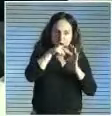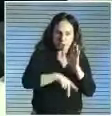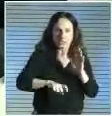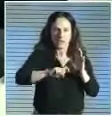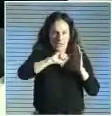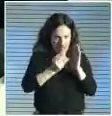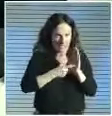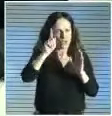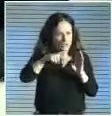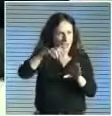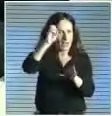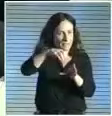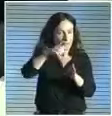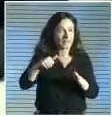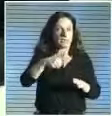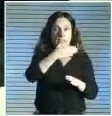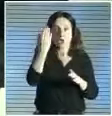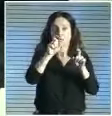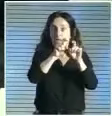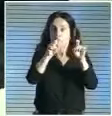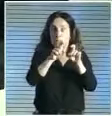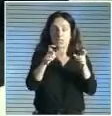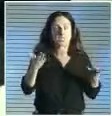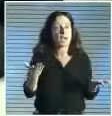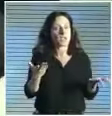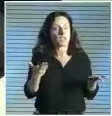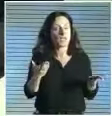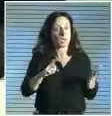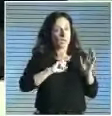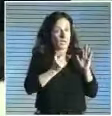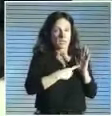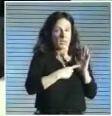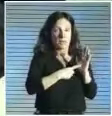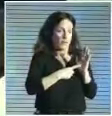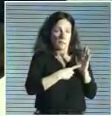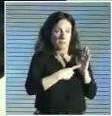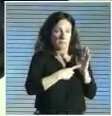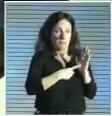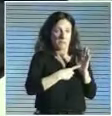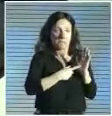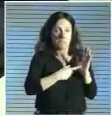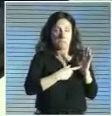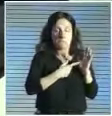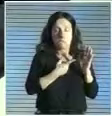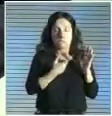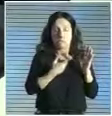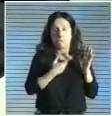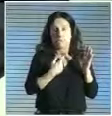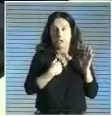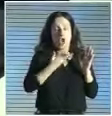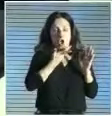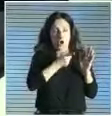don't pay attention, they have an excuse to feel encouraged to enter in the platform and see how they